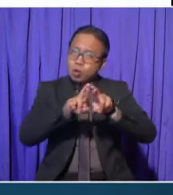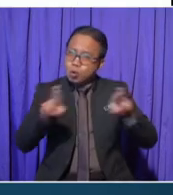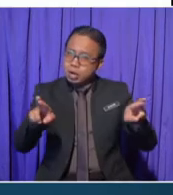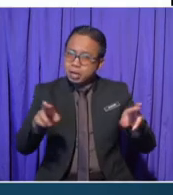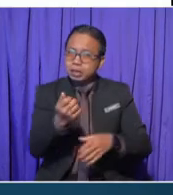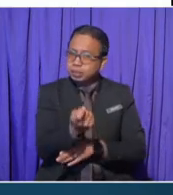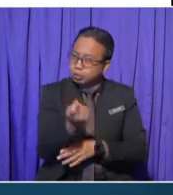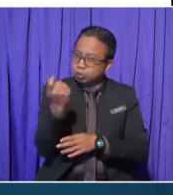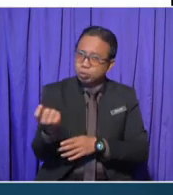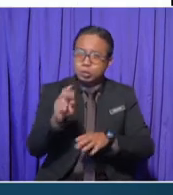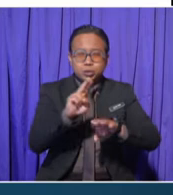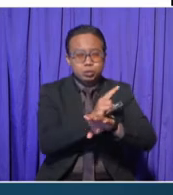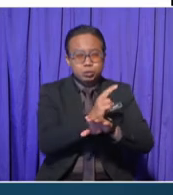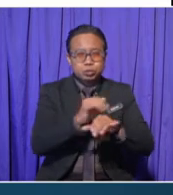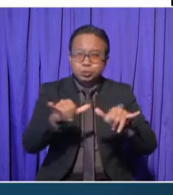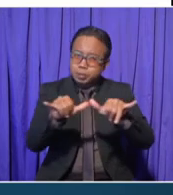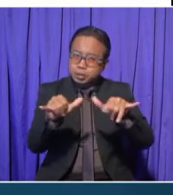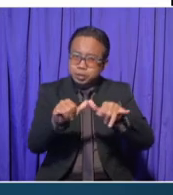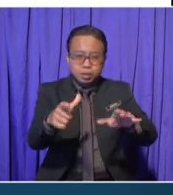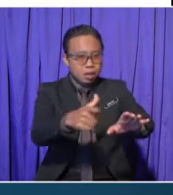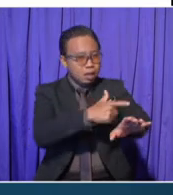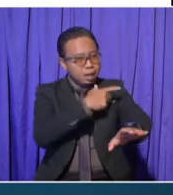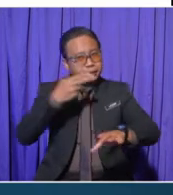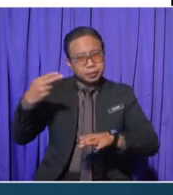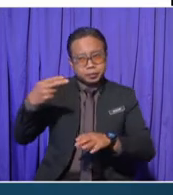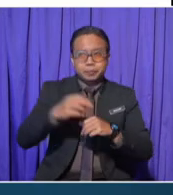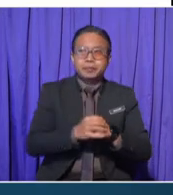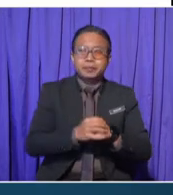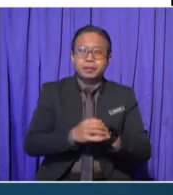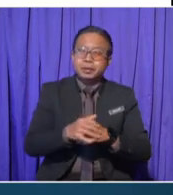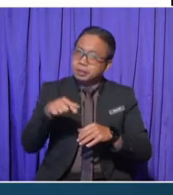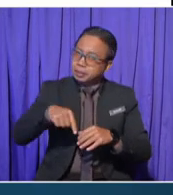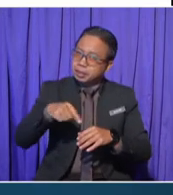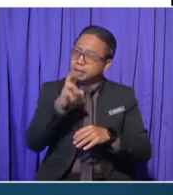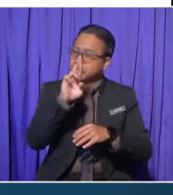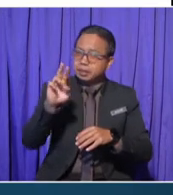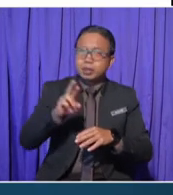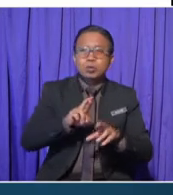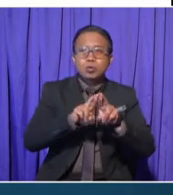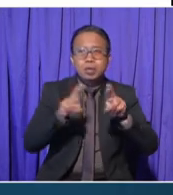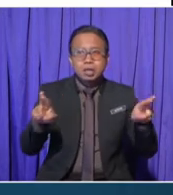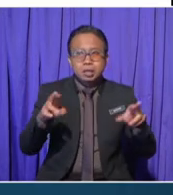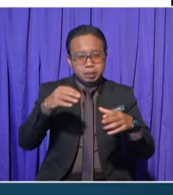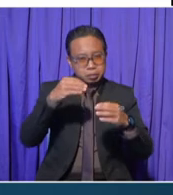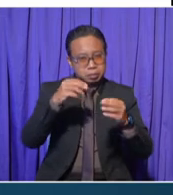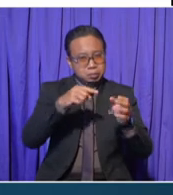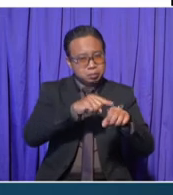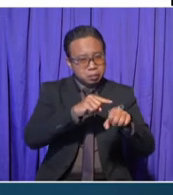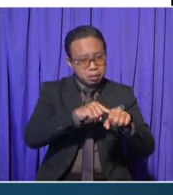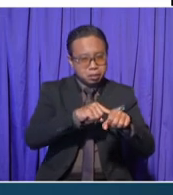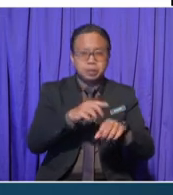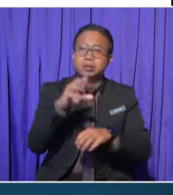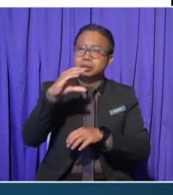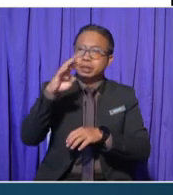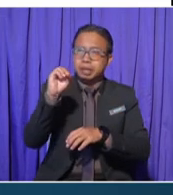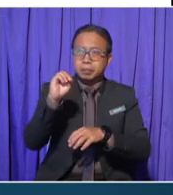tool used to measure length. Here, the ruler is marked in centimeter along the